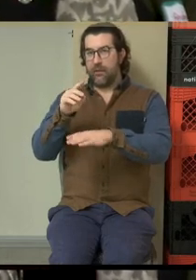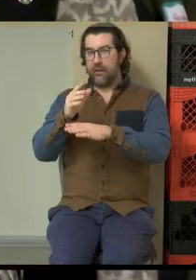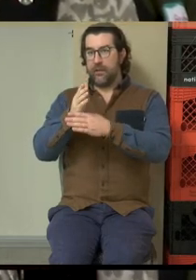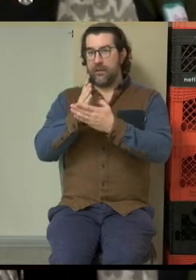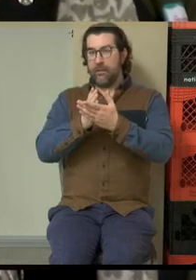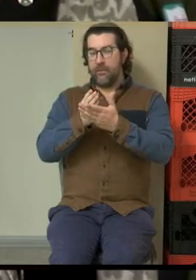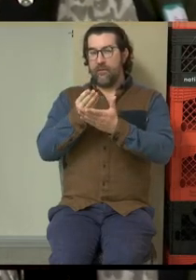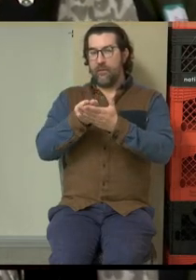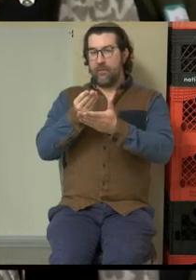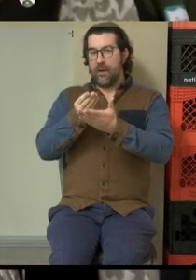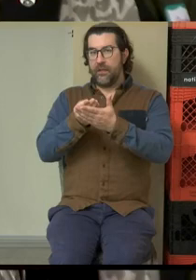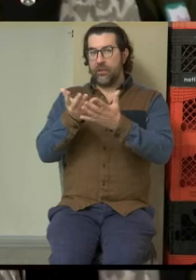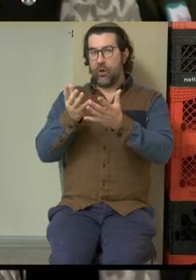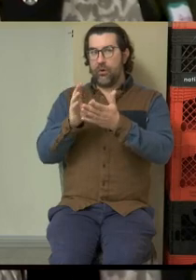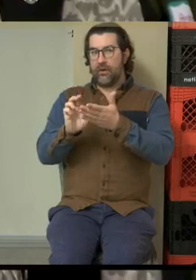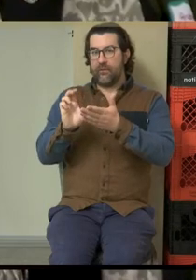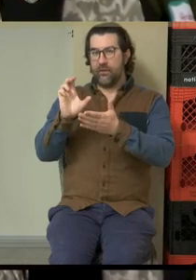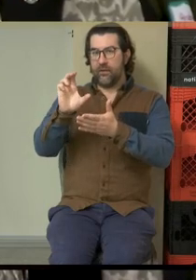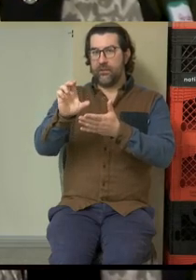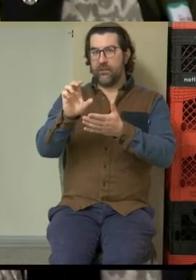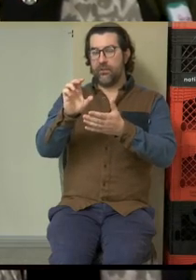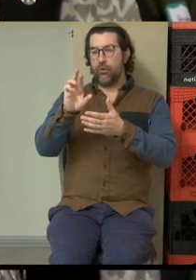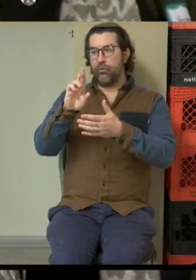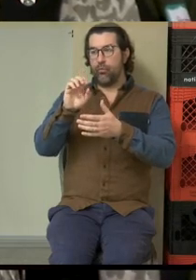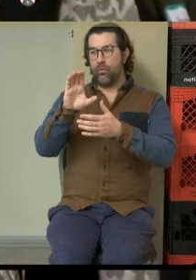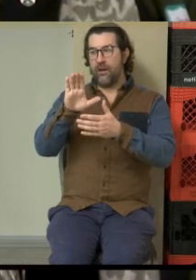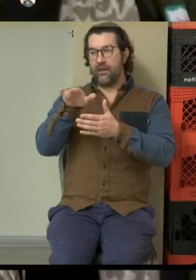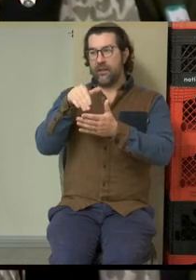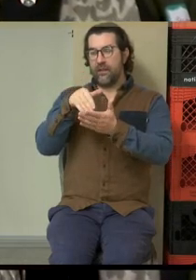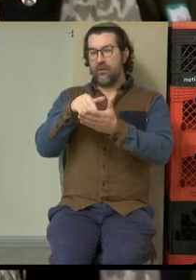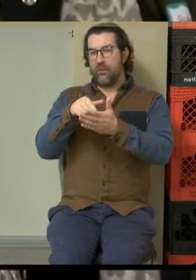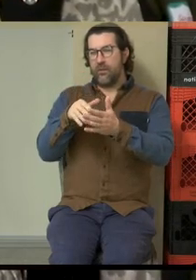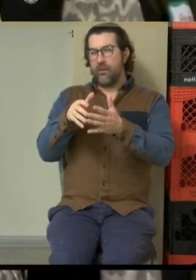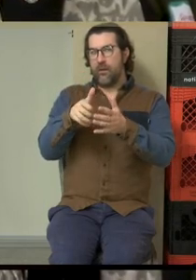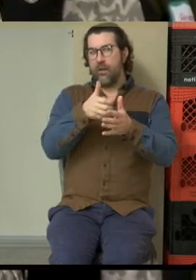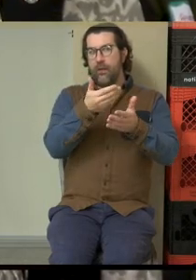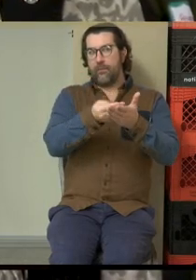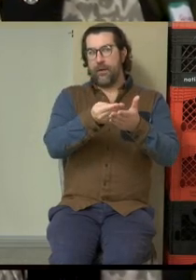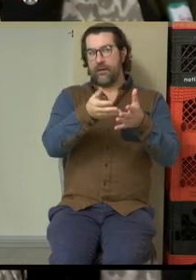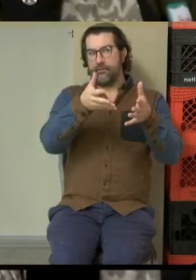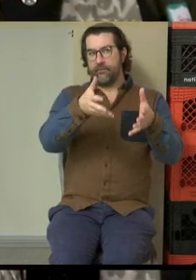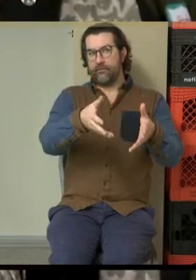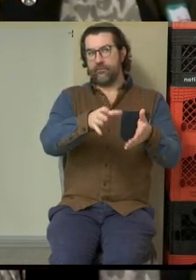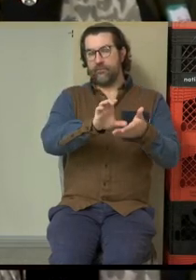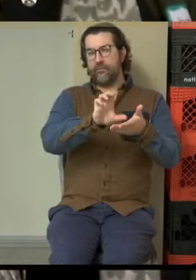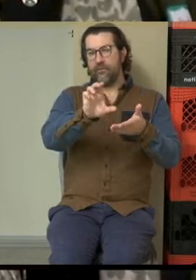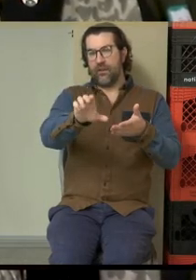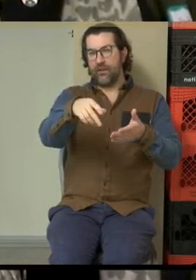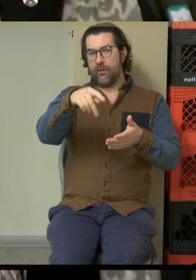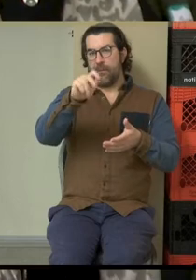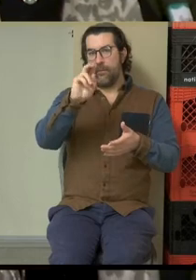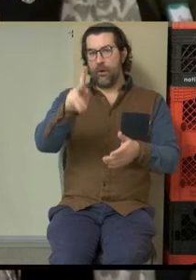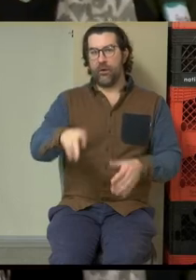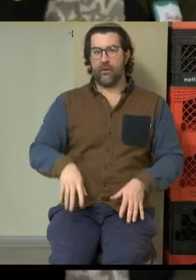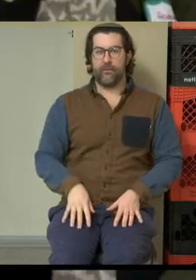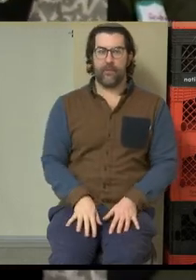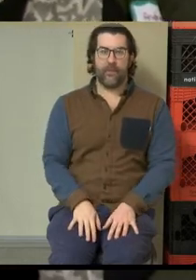gone towards the Ammon Rec Center, but the other, the remaining funds would go toward the park.